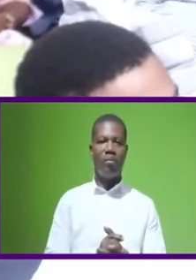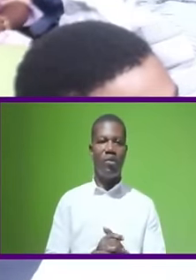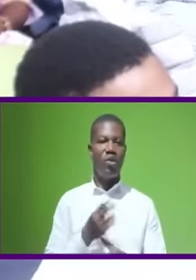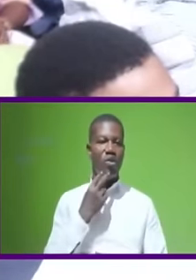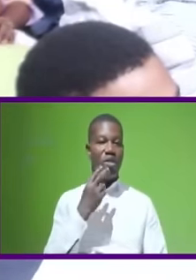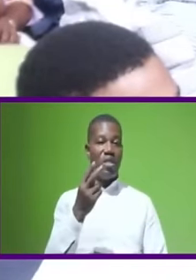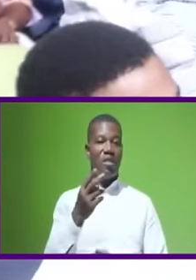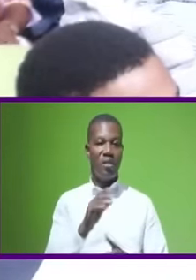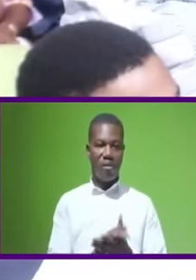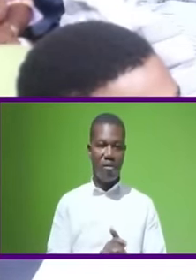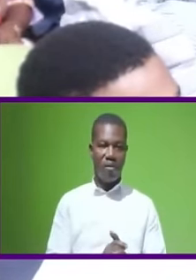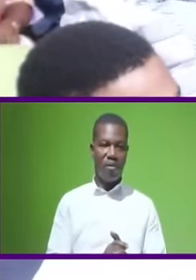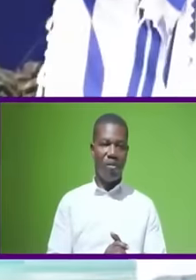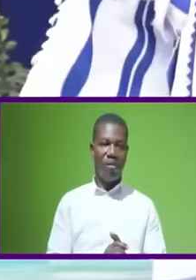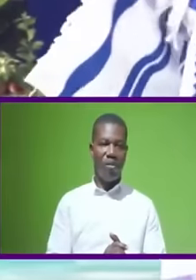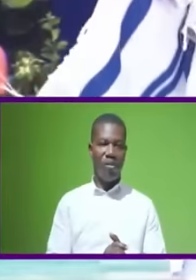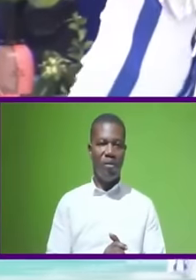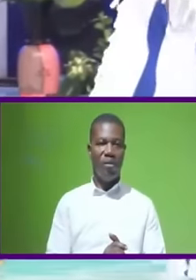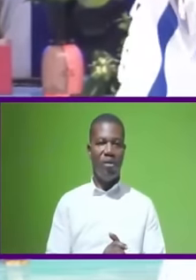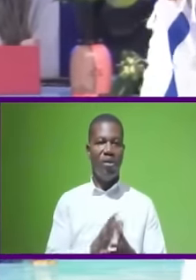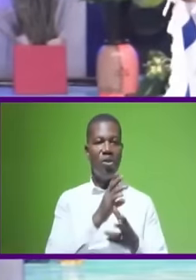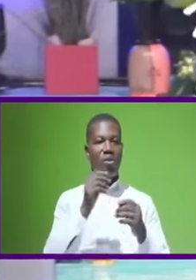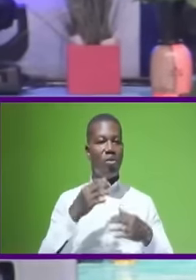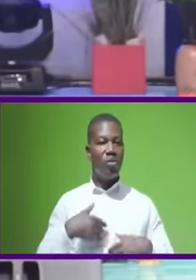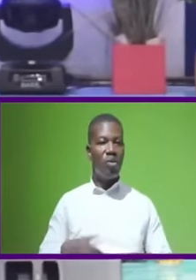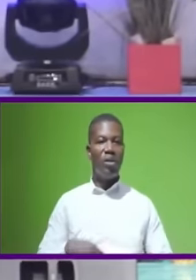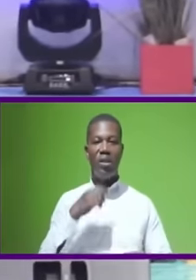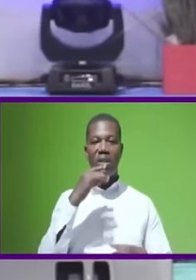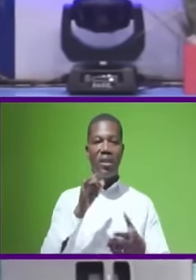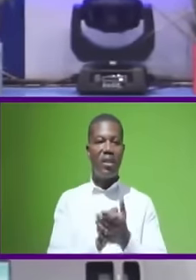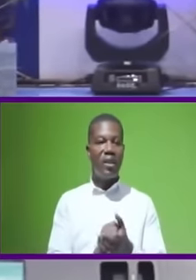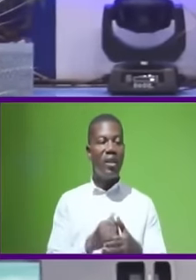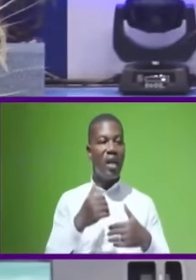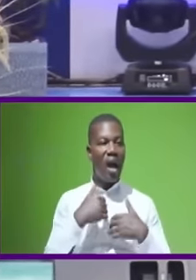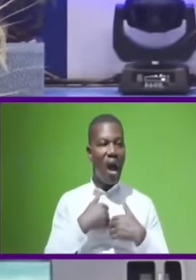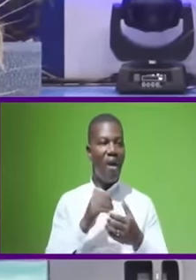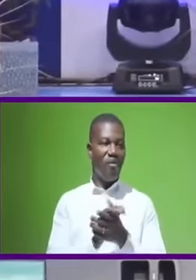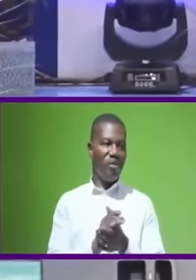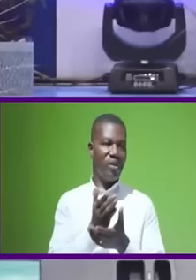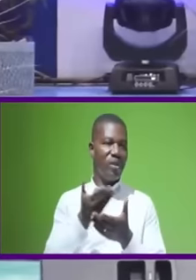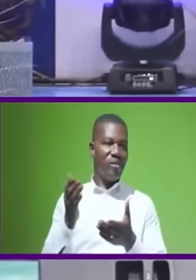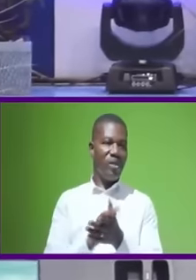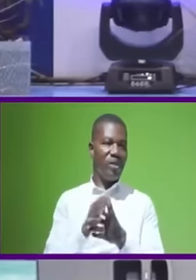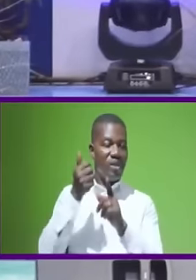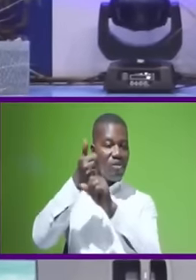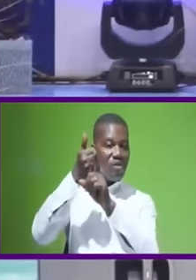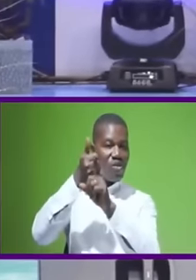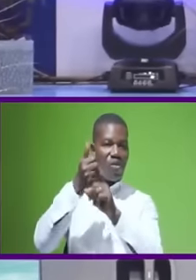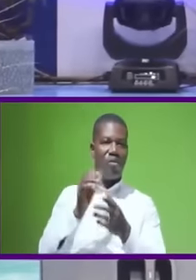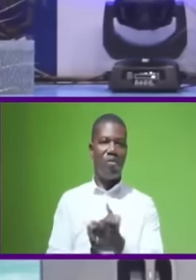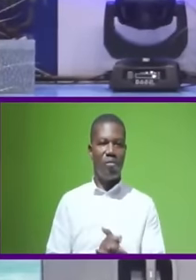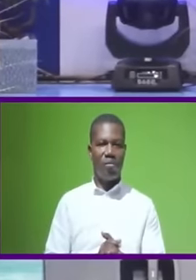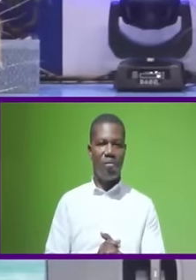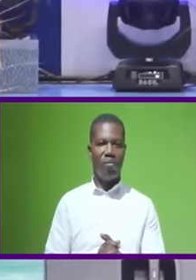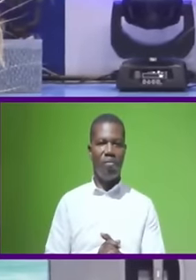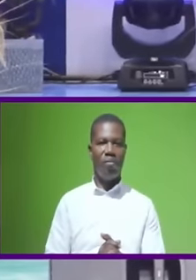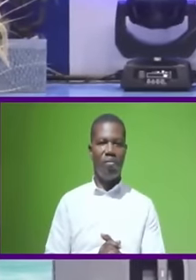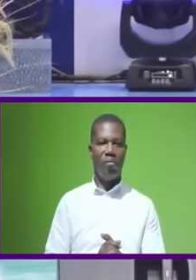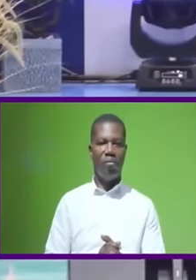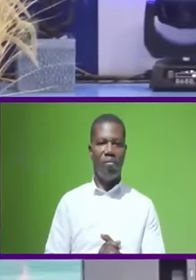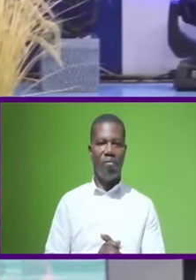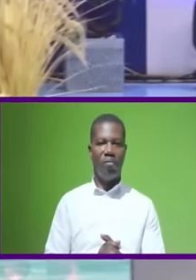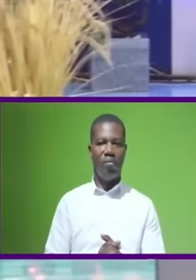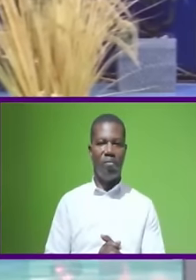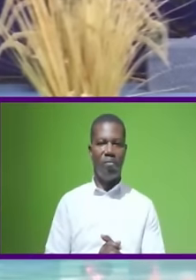Hallelujah. Well, now we must be a new account send a bribe a your new one idea. For there wasn't any of them